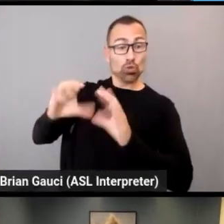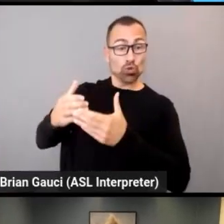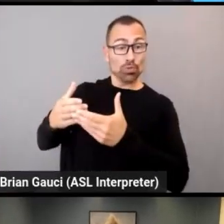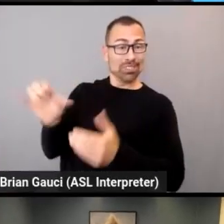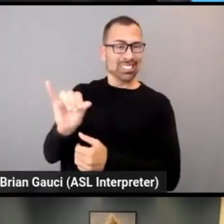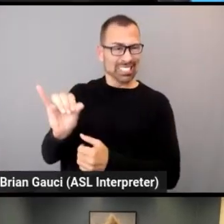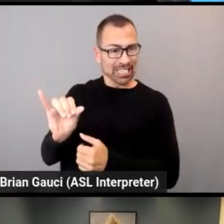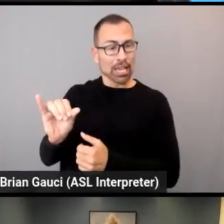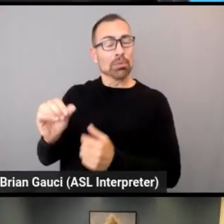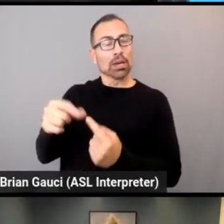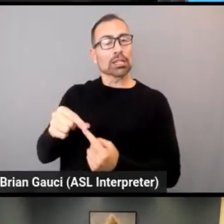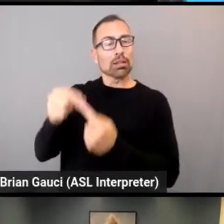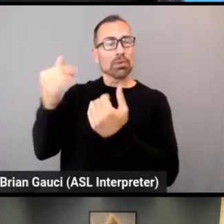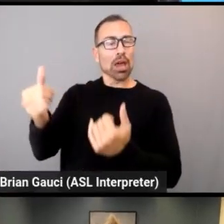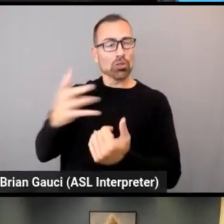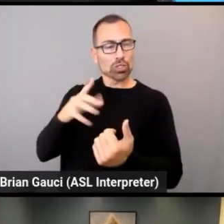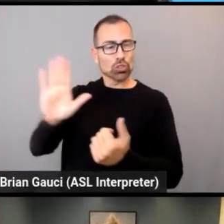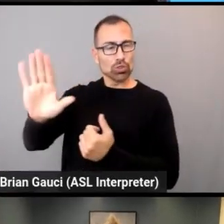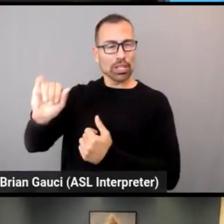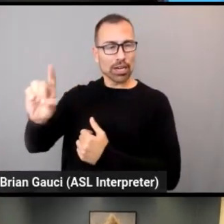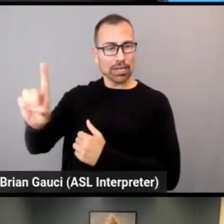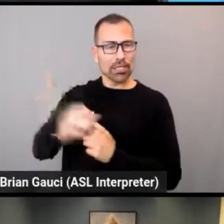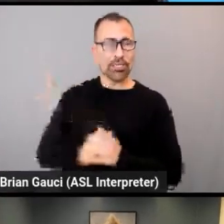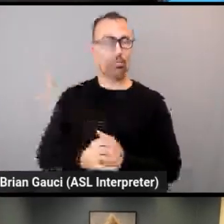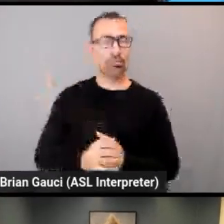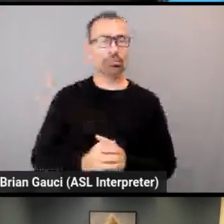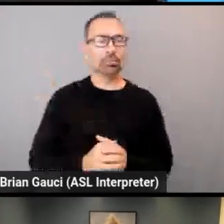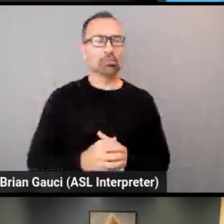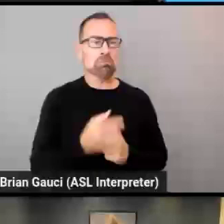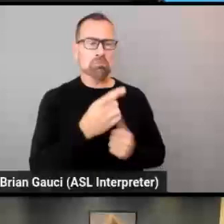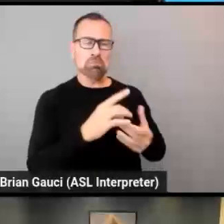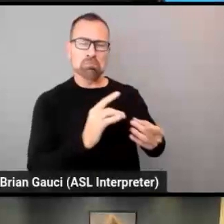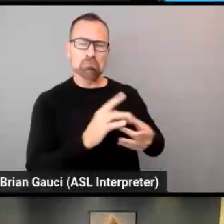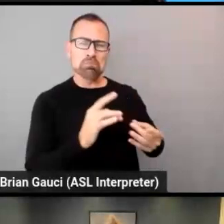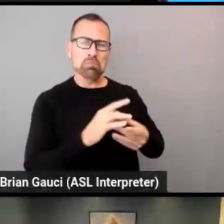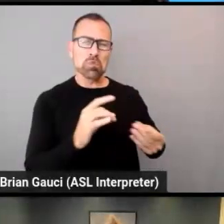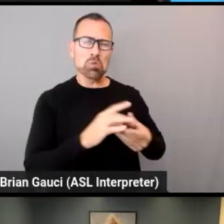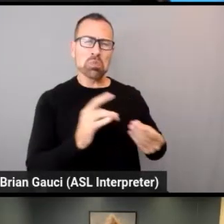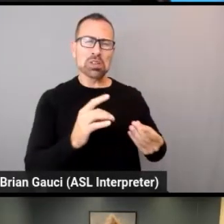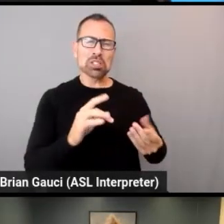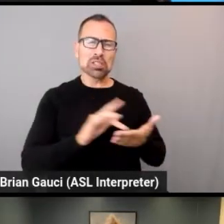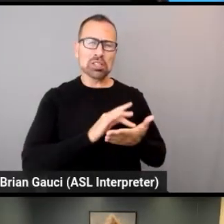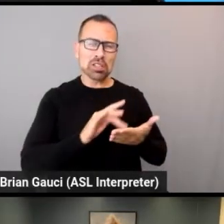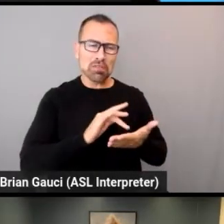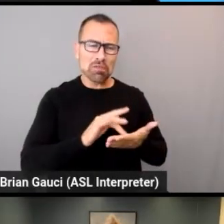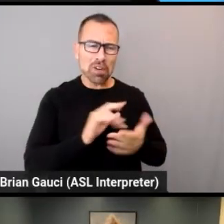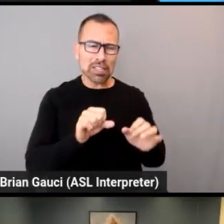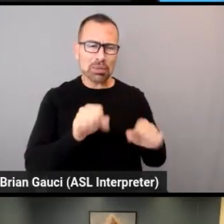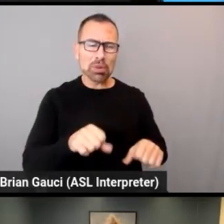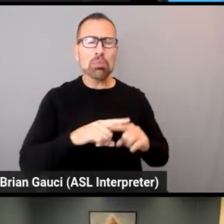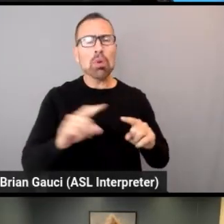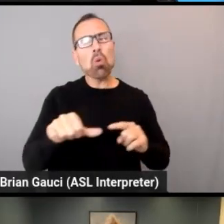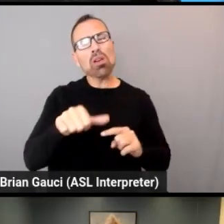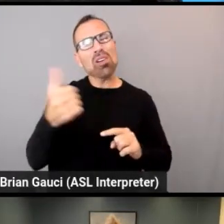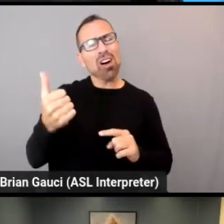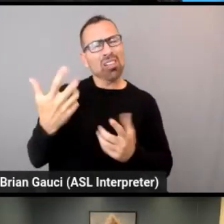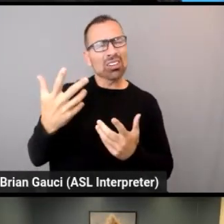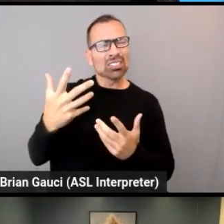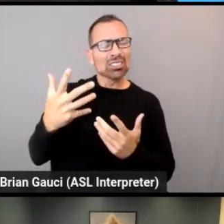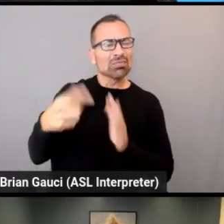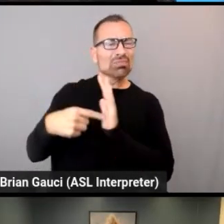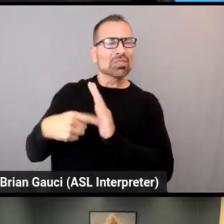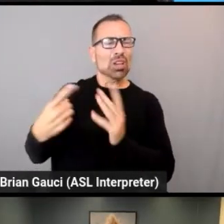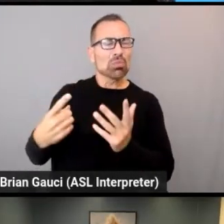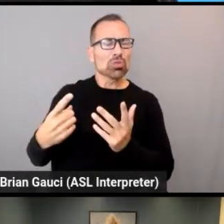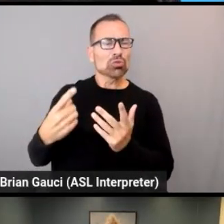device capabilities, but can you give us some other examples of other types of contexts that you would have in this policy? I mean,